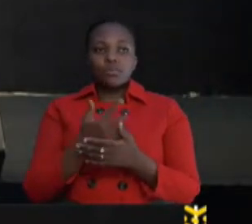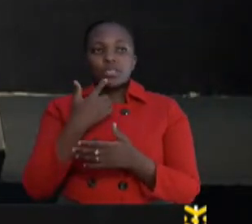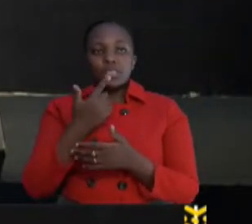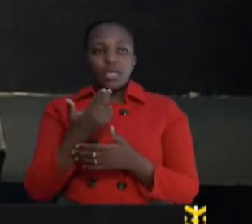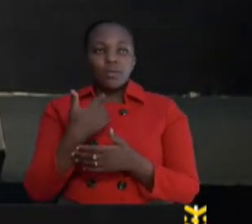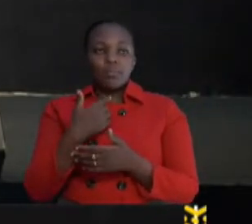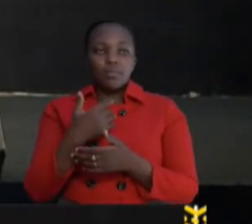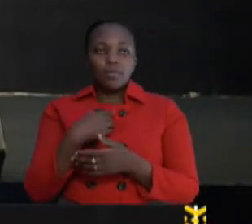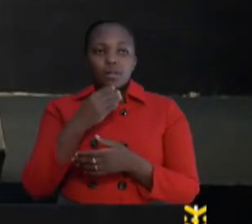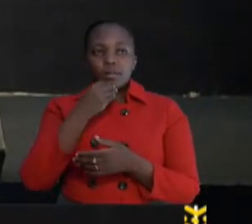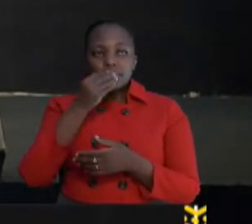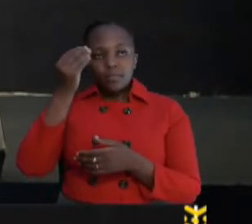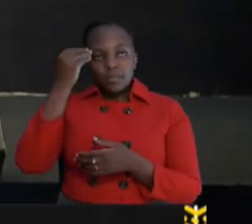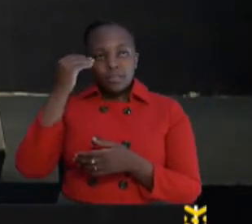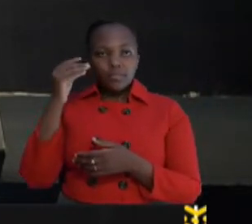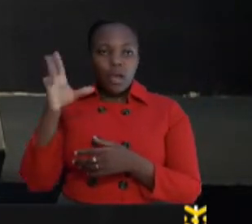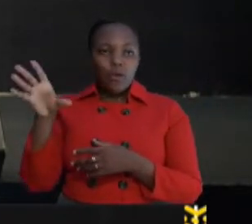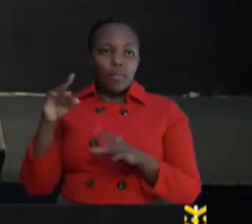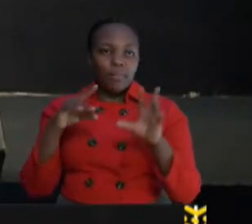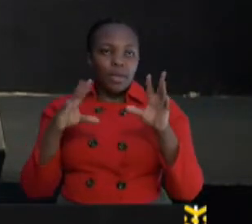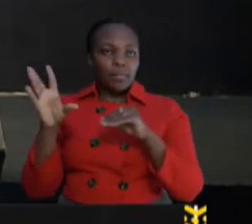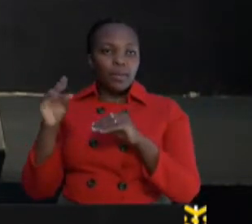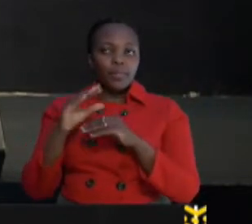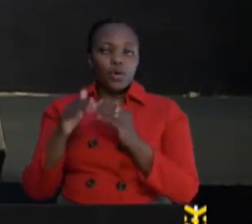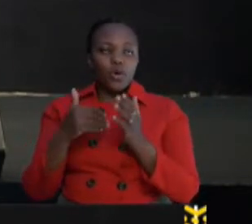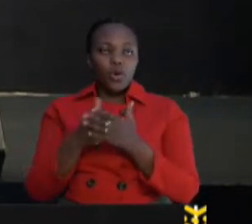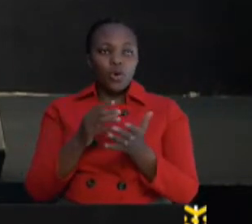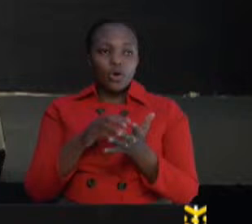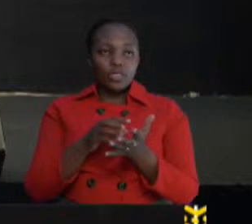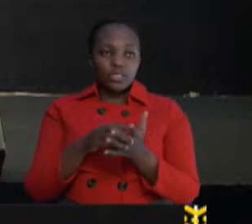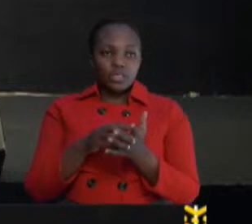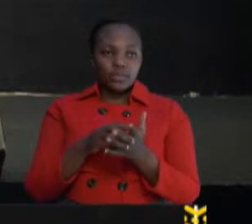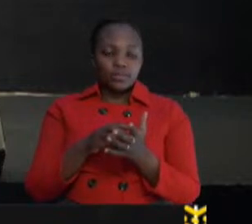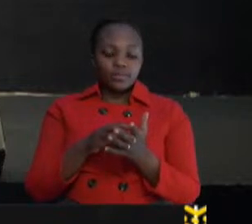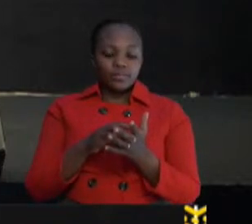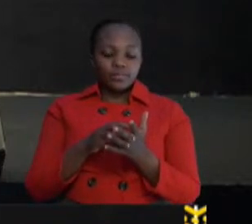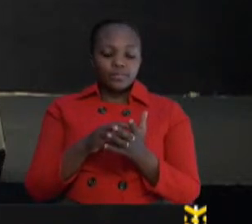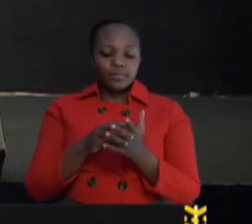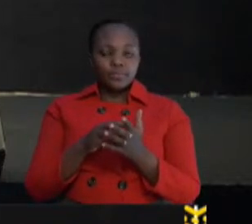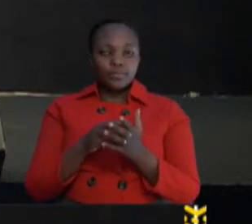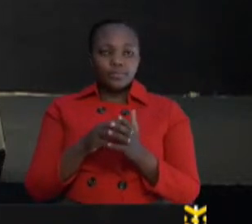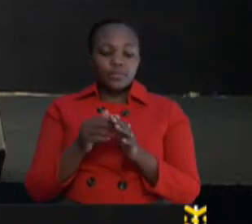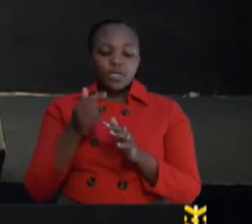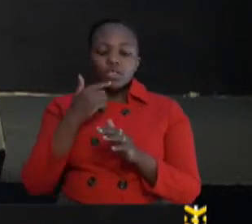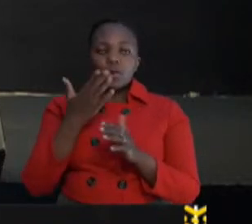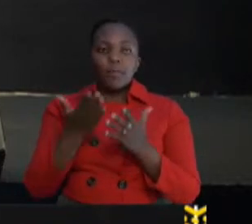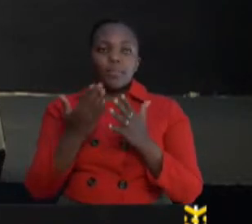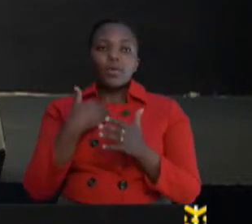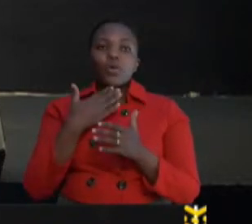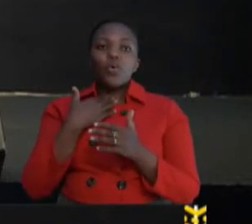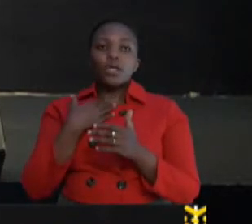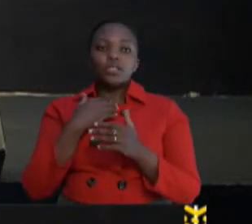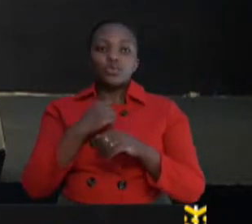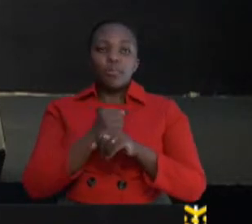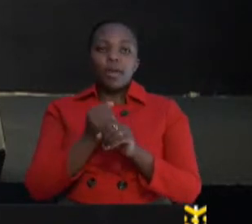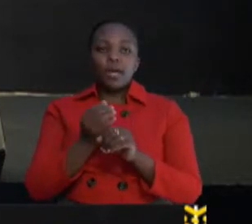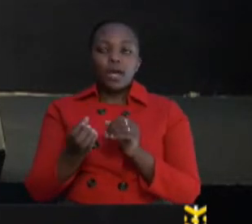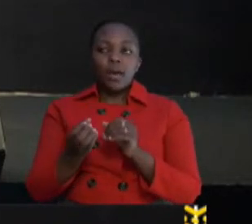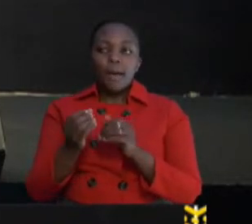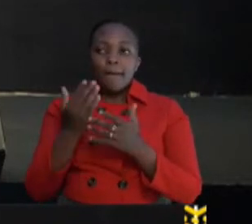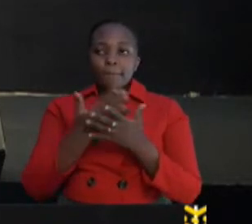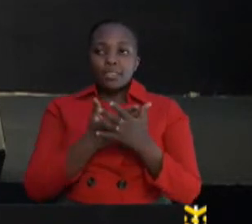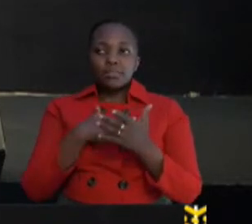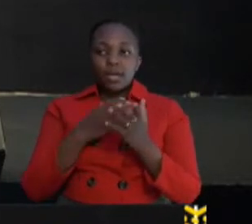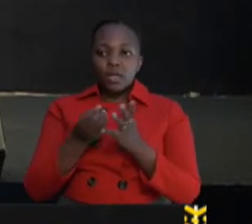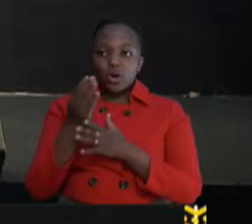Chidi. I'm just stealing all this content because let's say it's viral, right? And I want to grow my page very quick, okay?